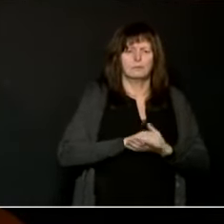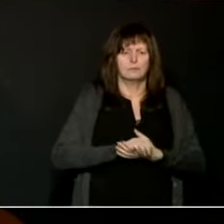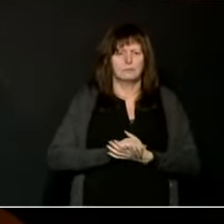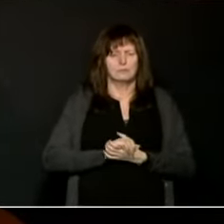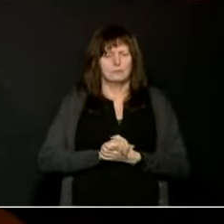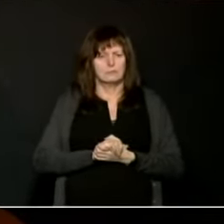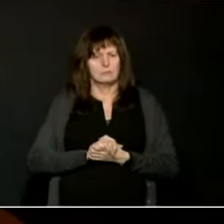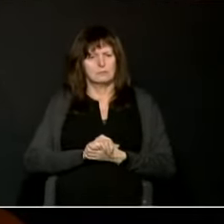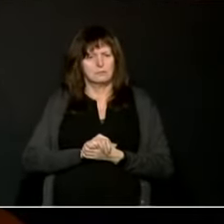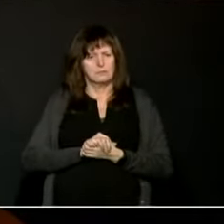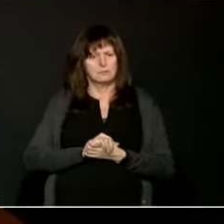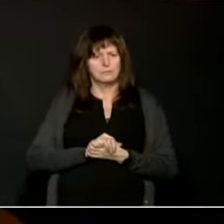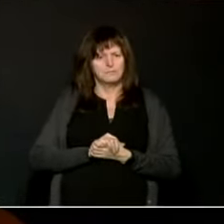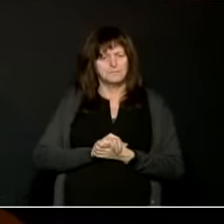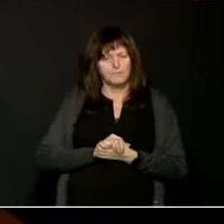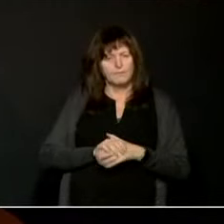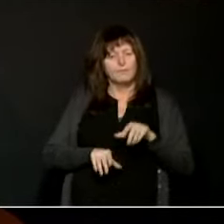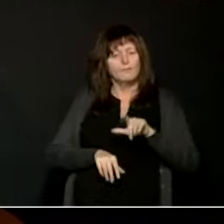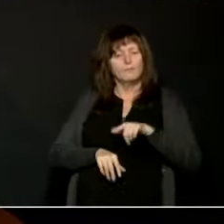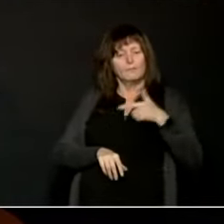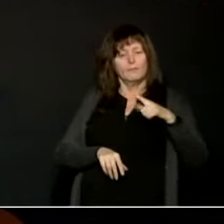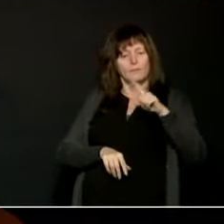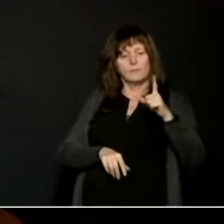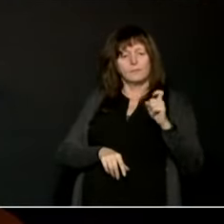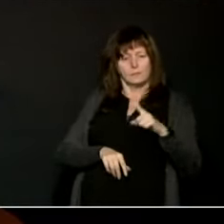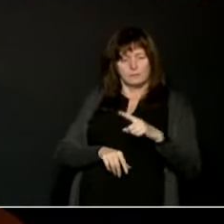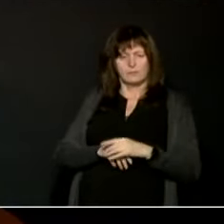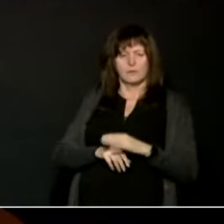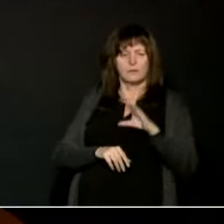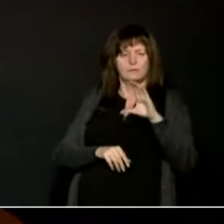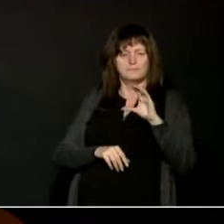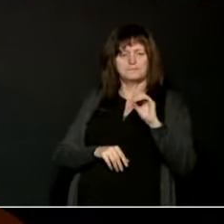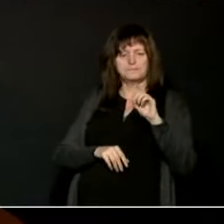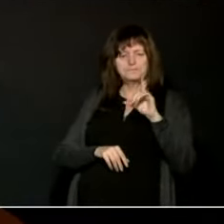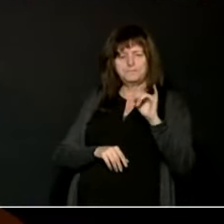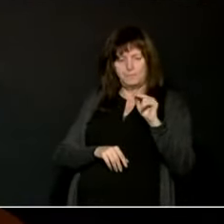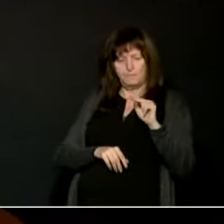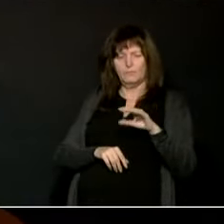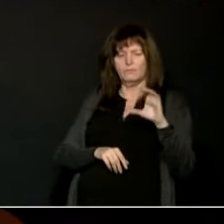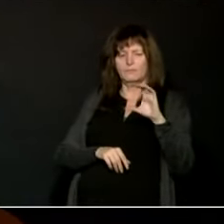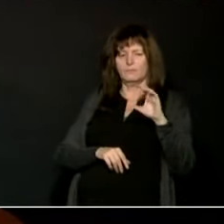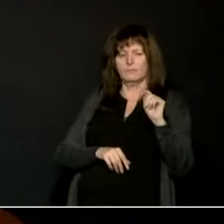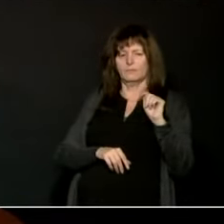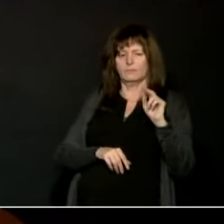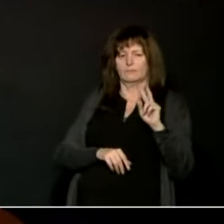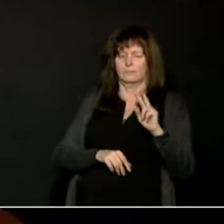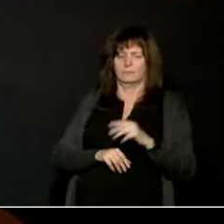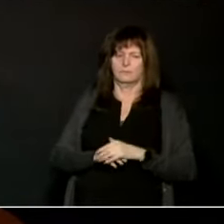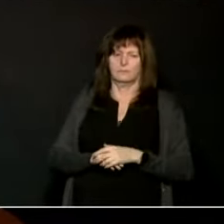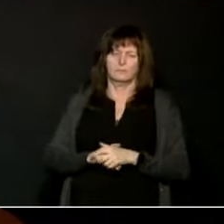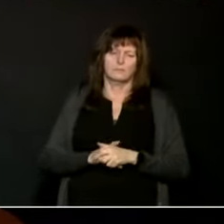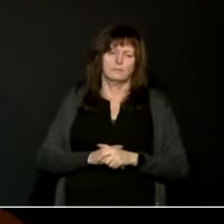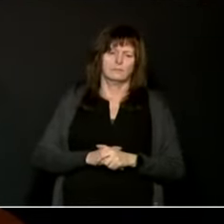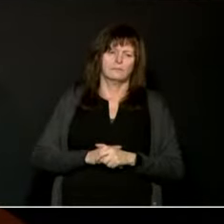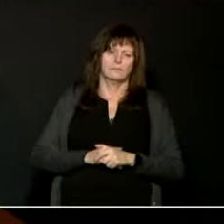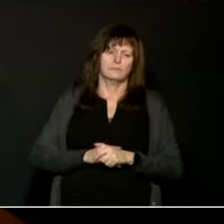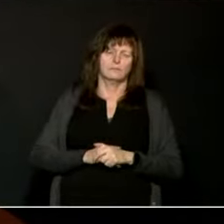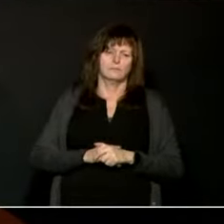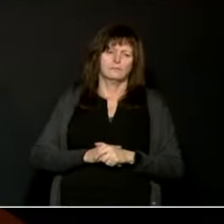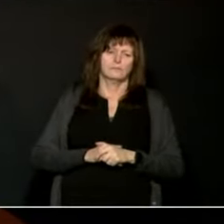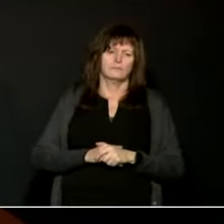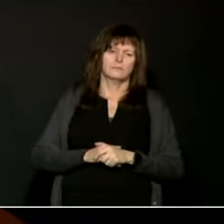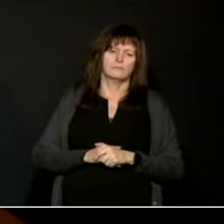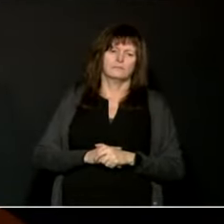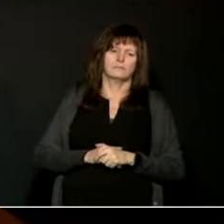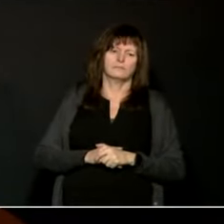at CTV News. Please go ahead. Hey, good afternoon, Dr. Williams. We're hearing a lot of instances where people are hesitant currently to